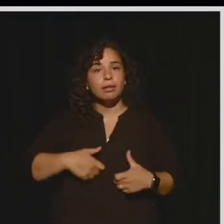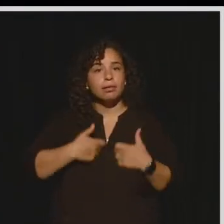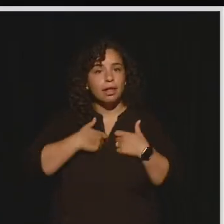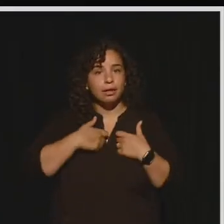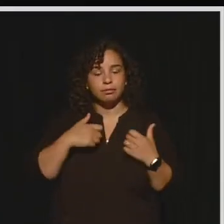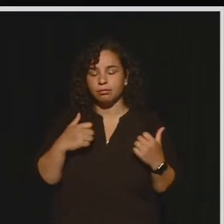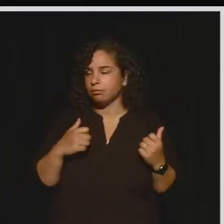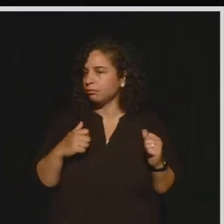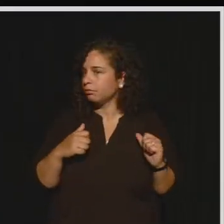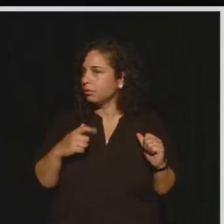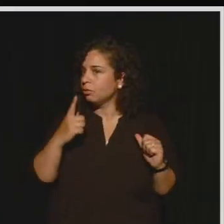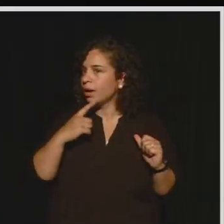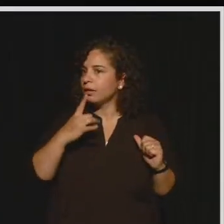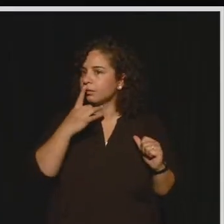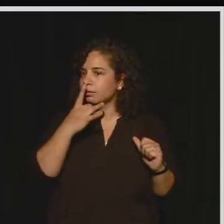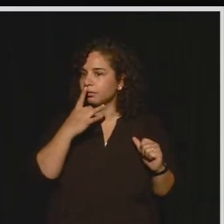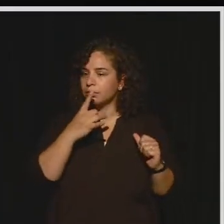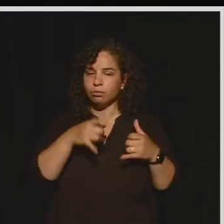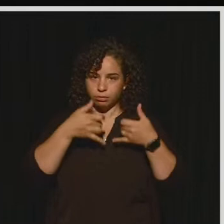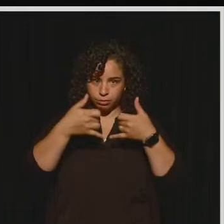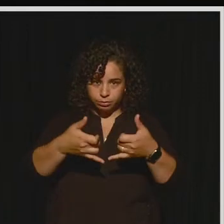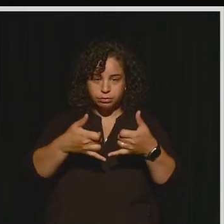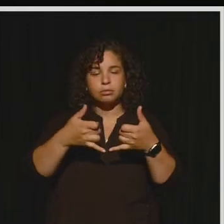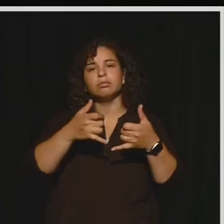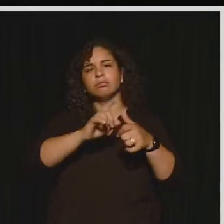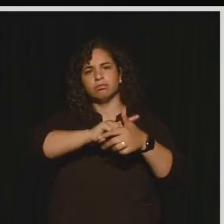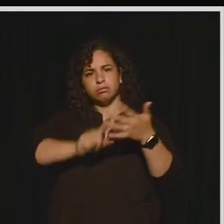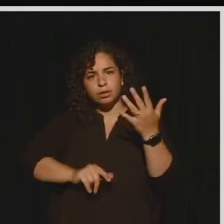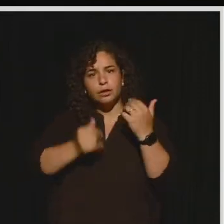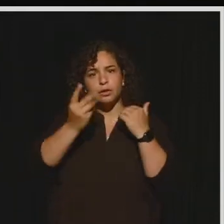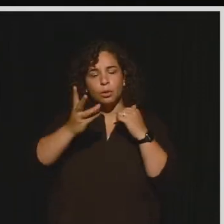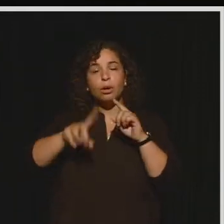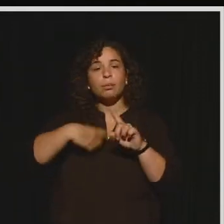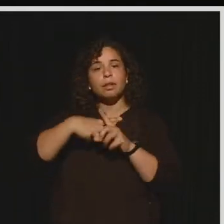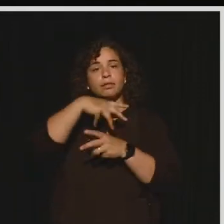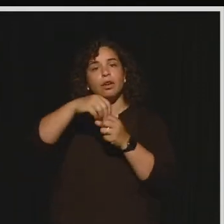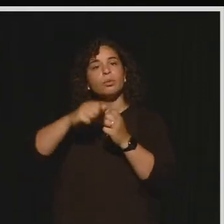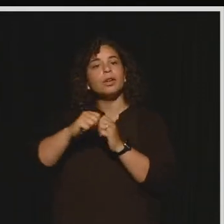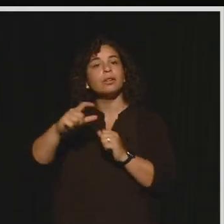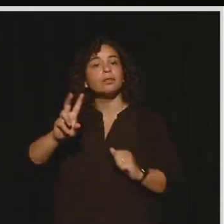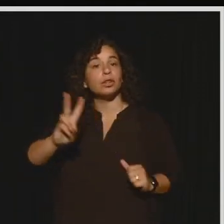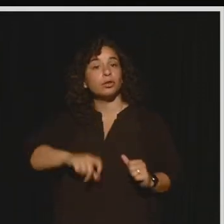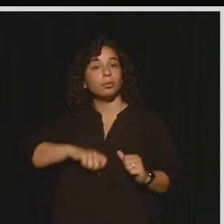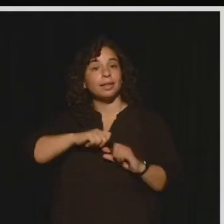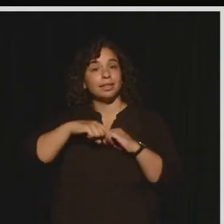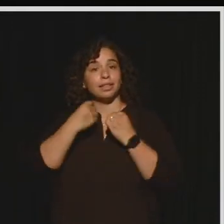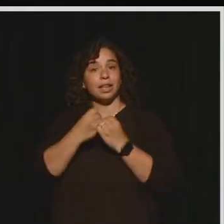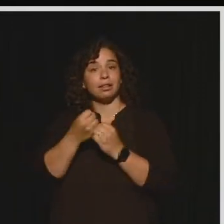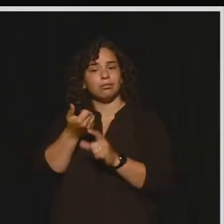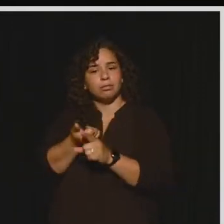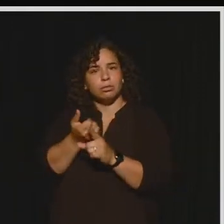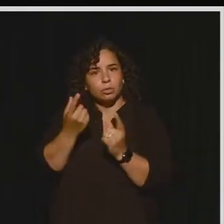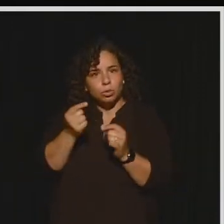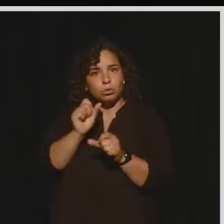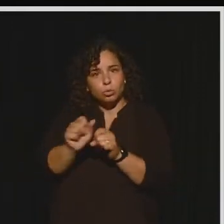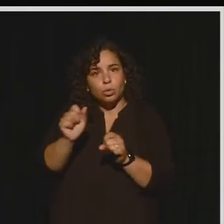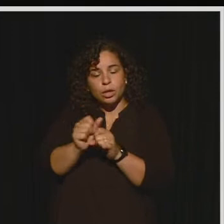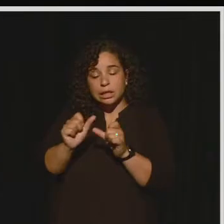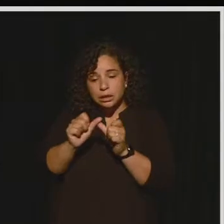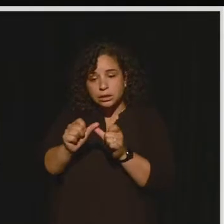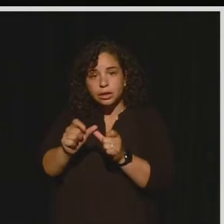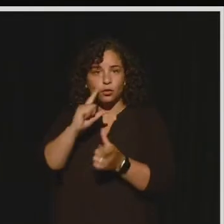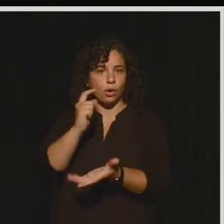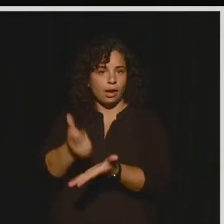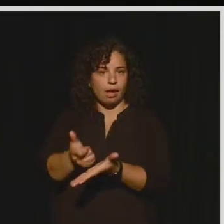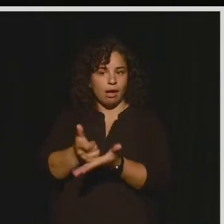Achievement during the Vancouver Pride's Legacy Awards. And during her time with the Vancouver Pride Society, Shawn worked tirelessly to help